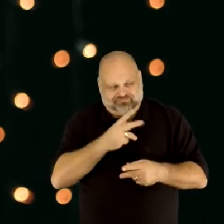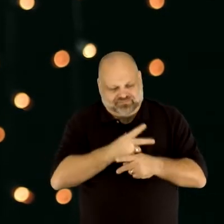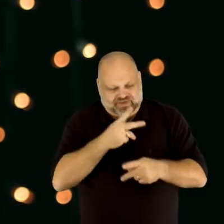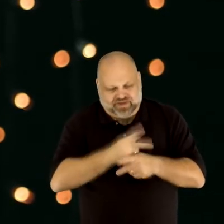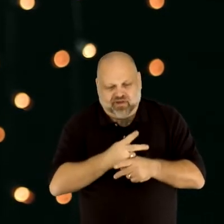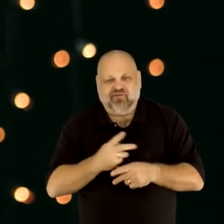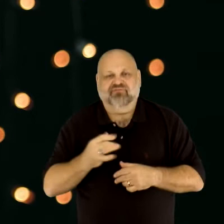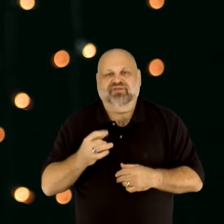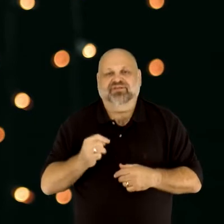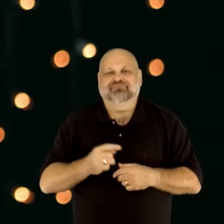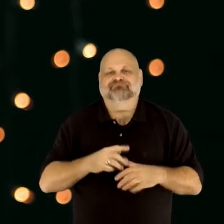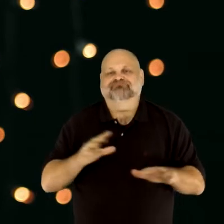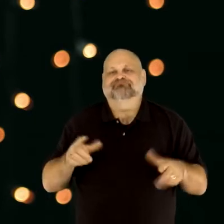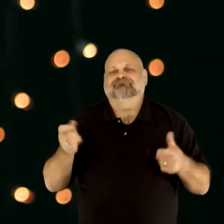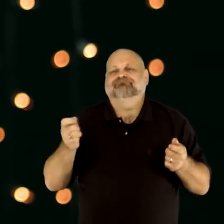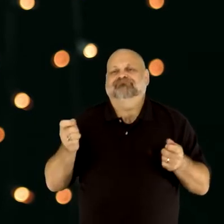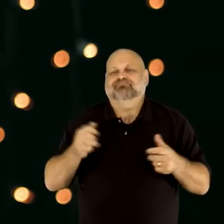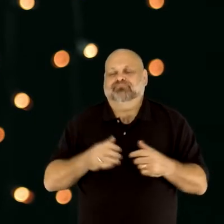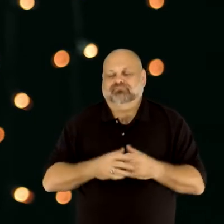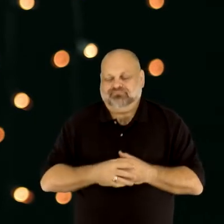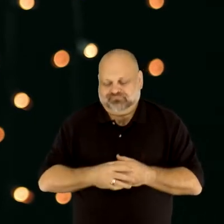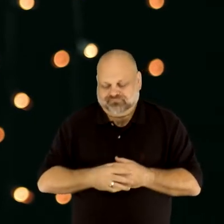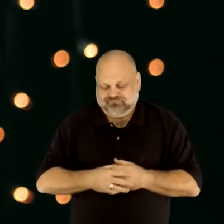and he's handling it.